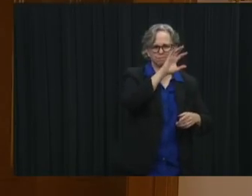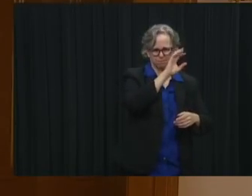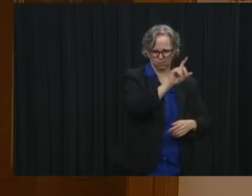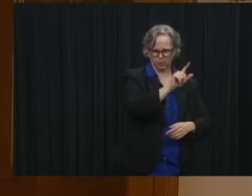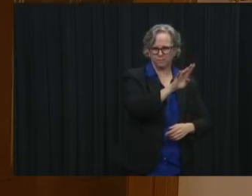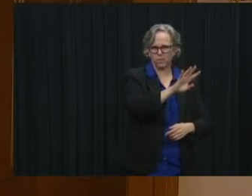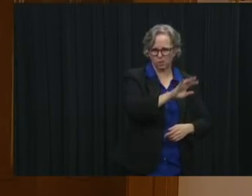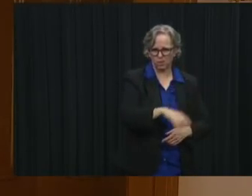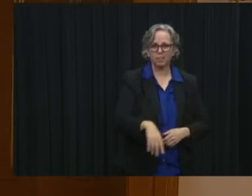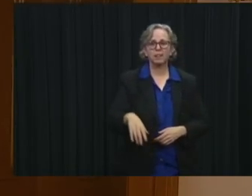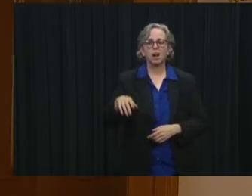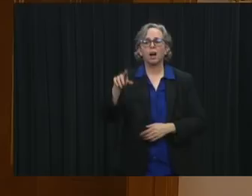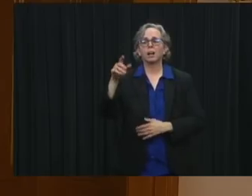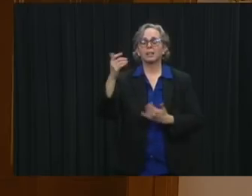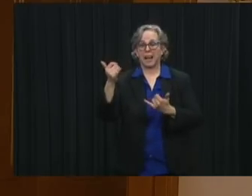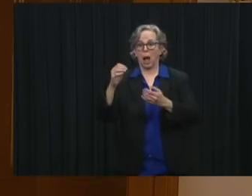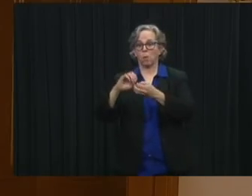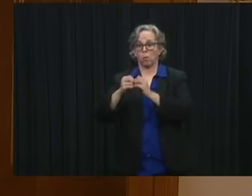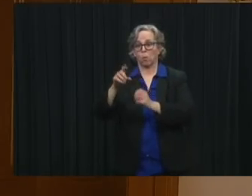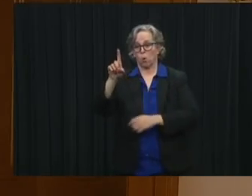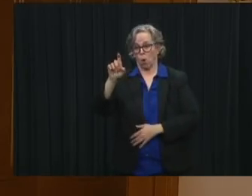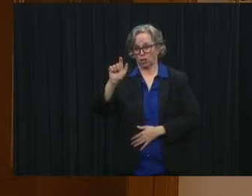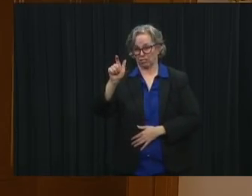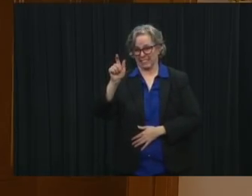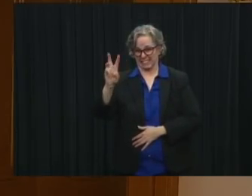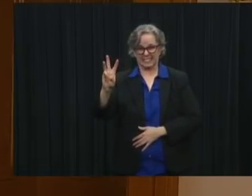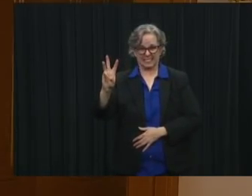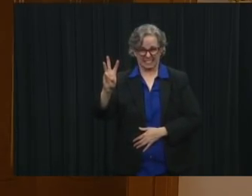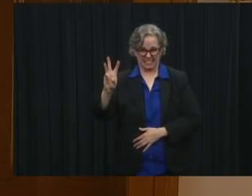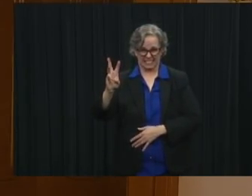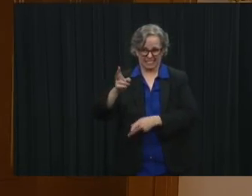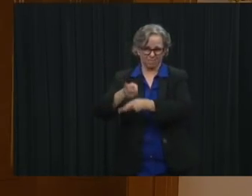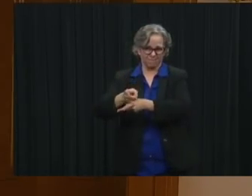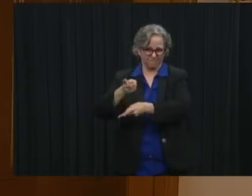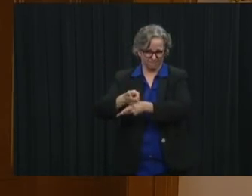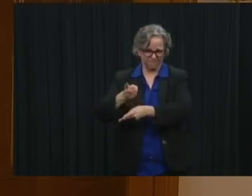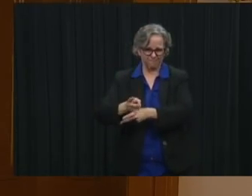in that batch of cases. So I say all that